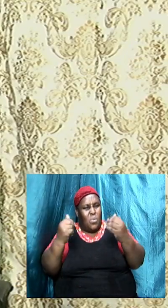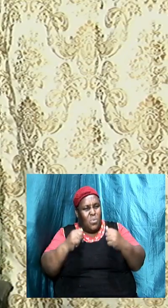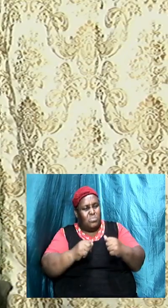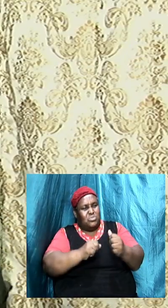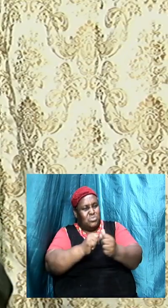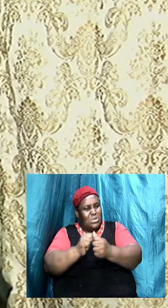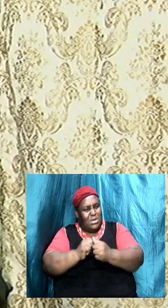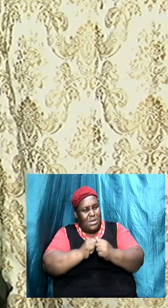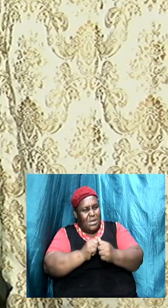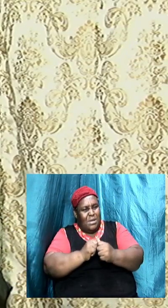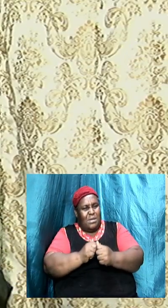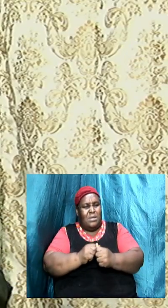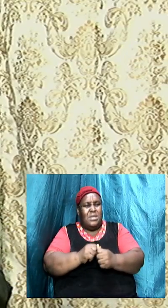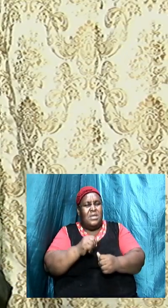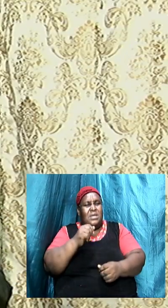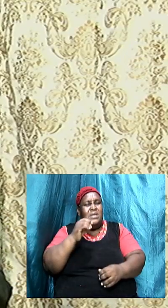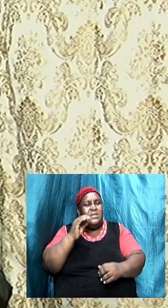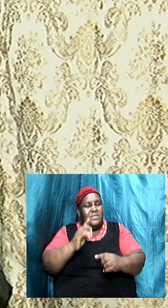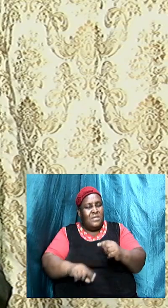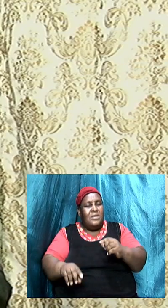judgment.